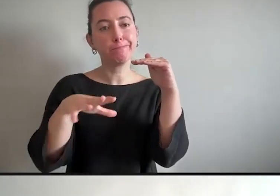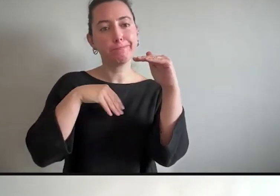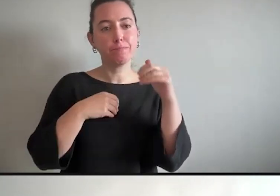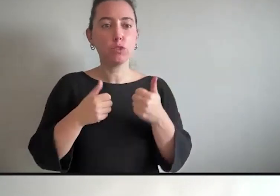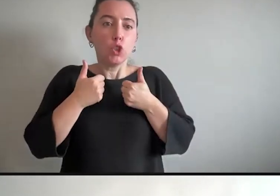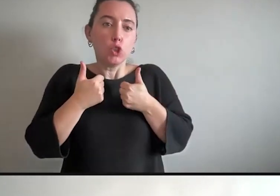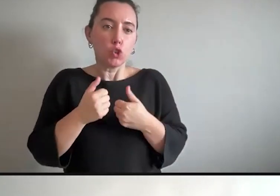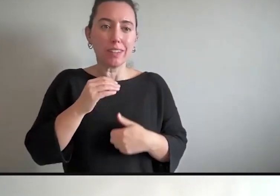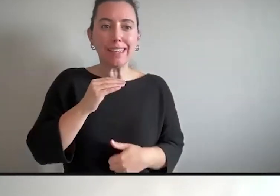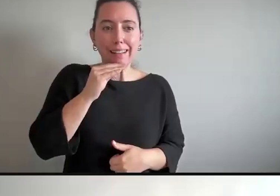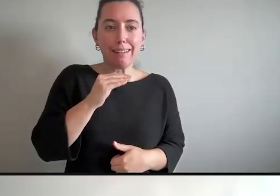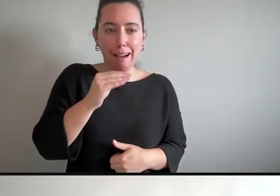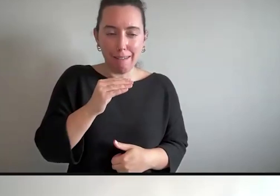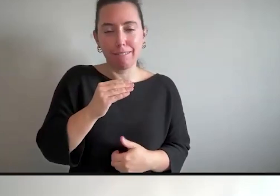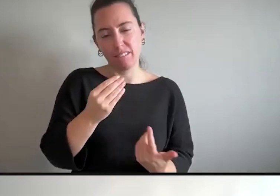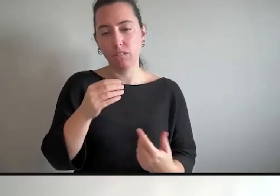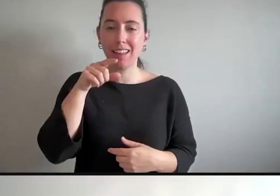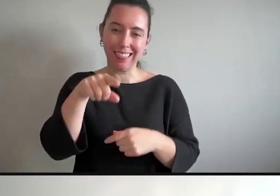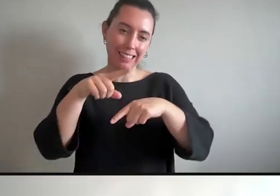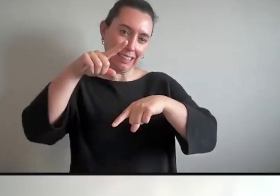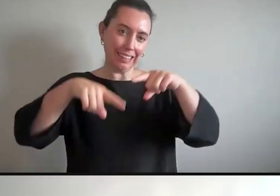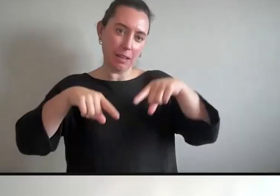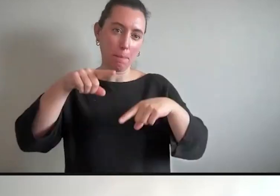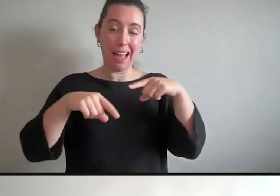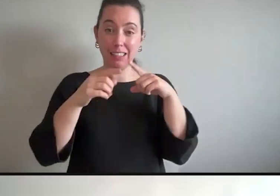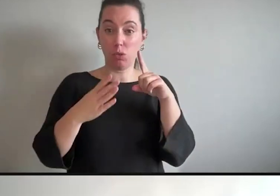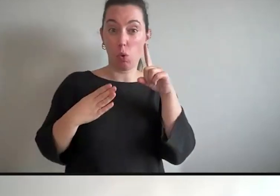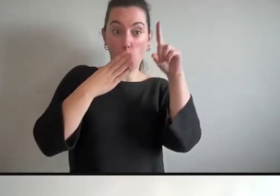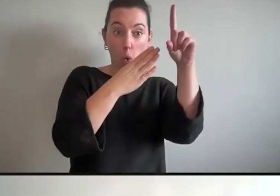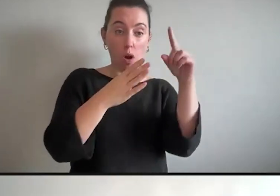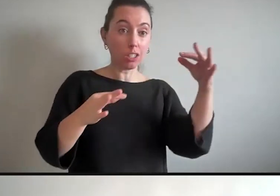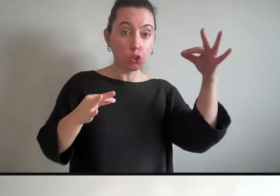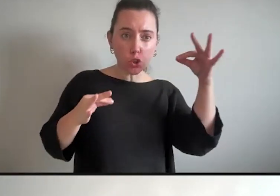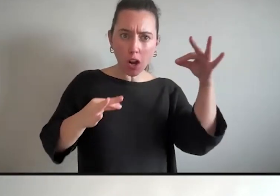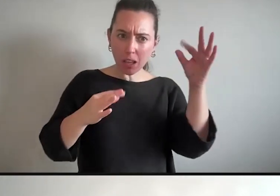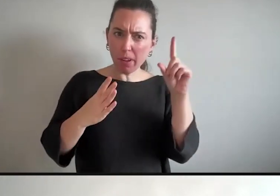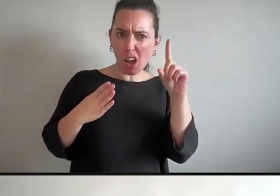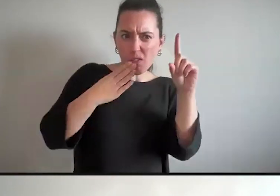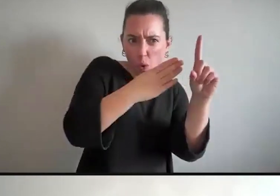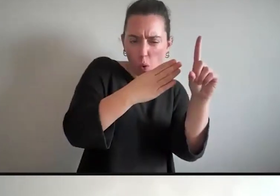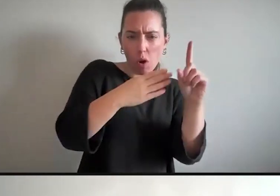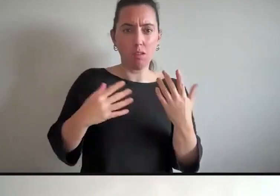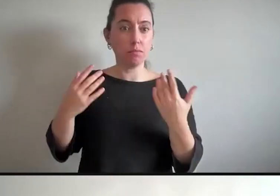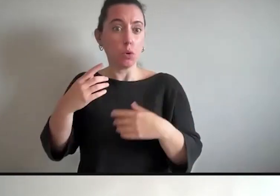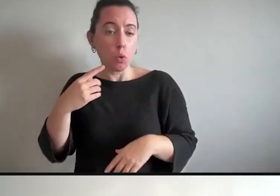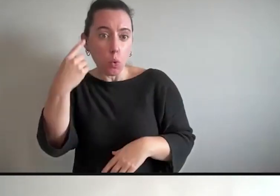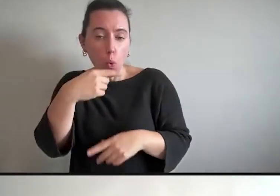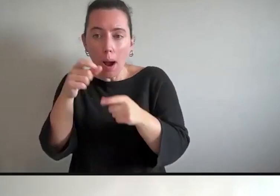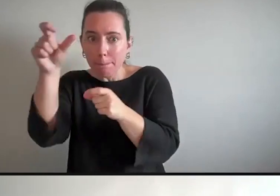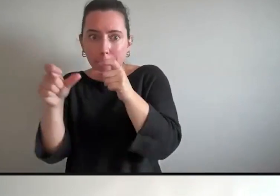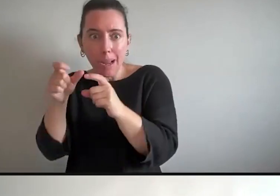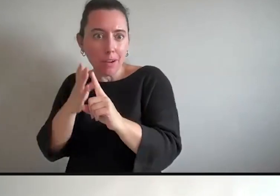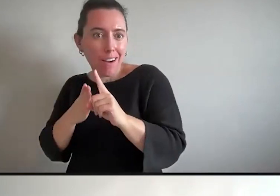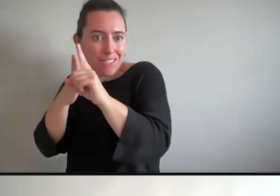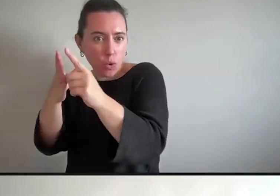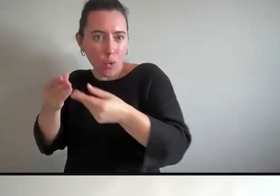the goal of the document and the audience. And you know, an example would be